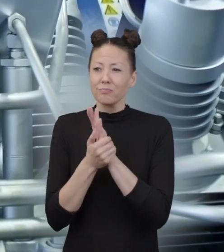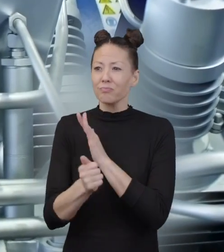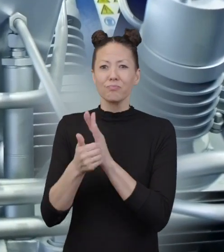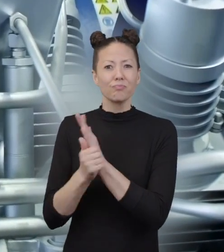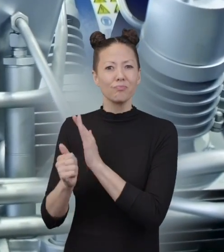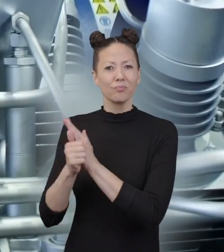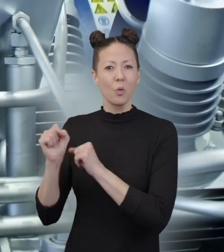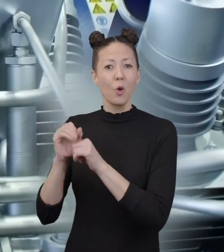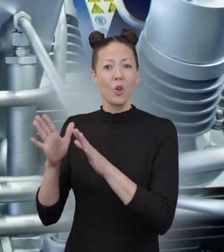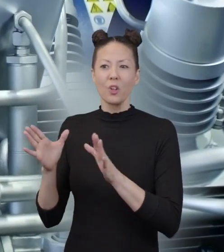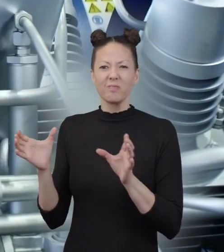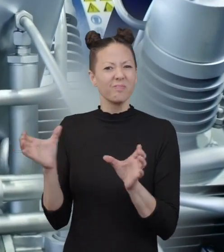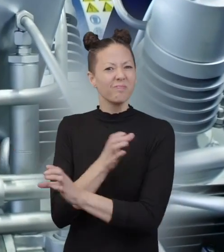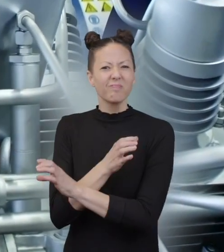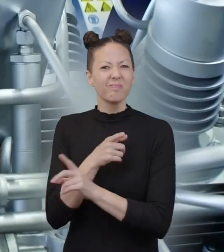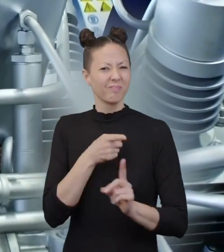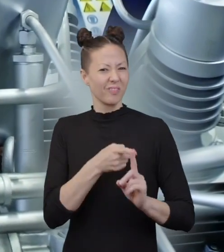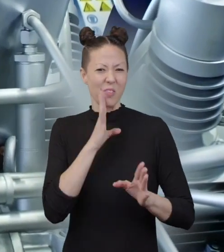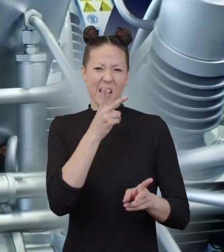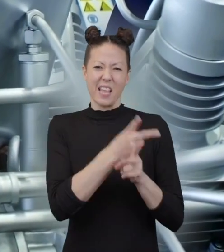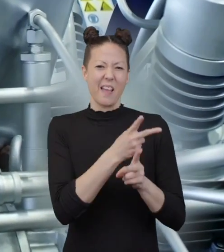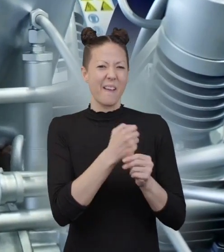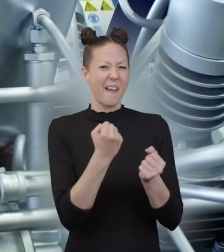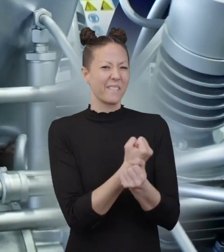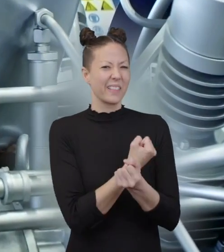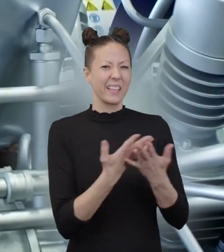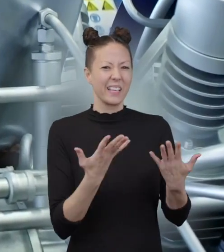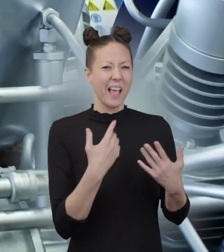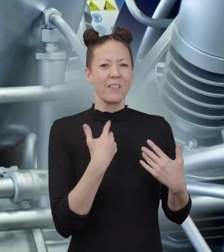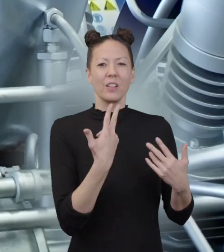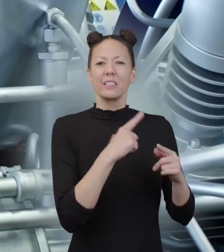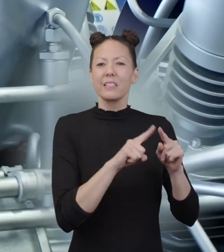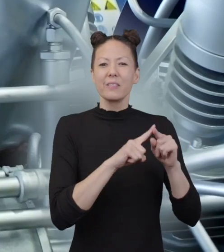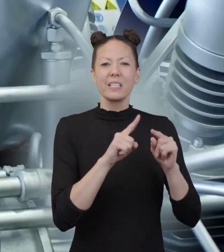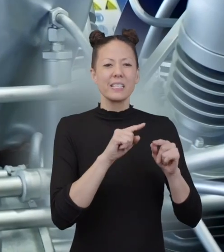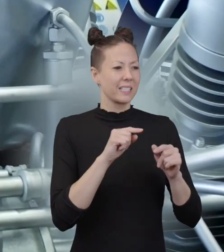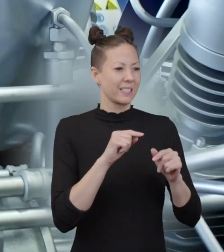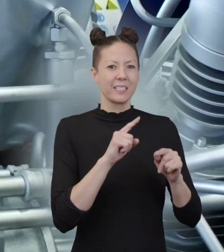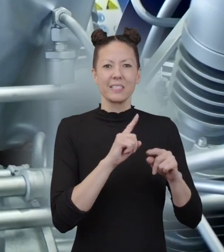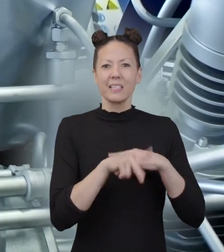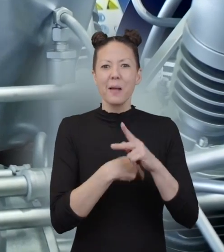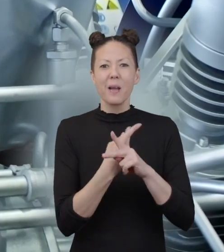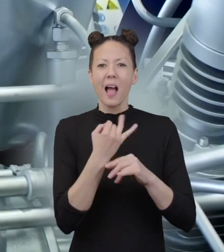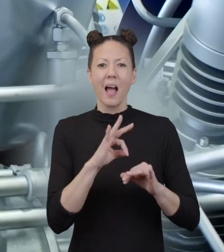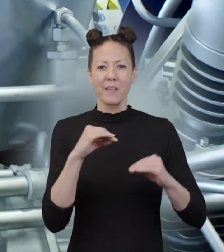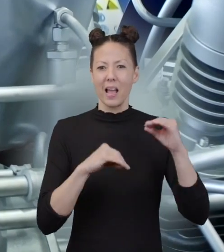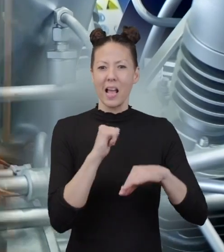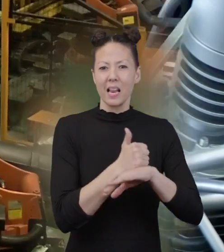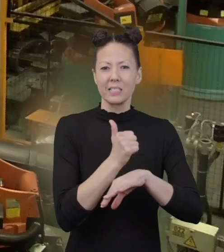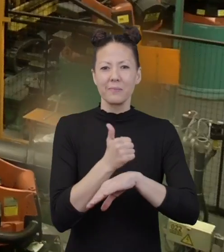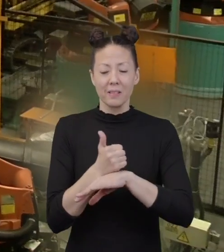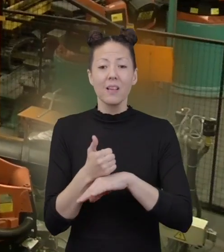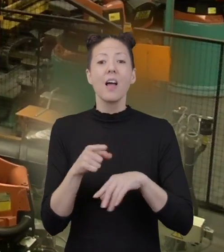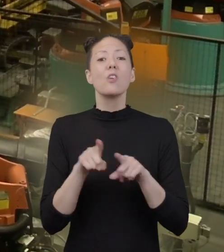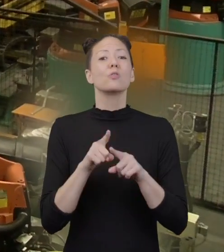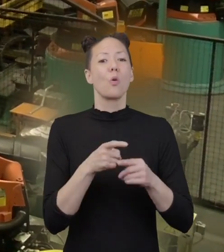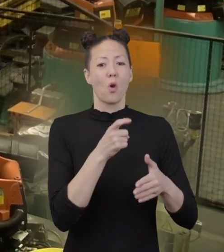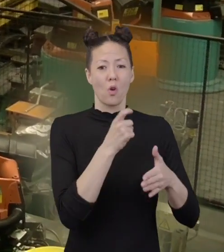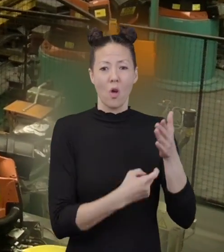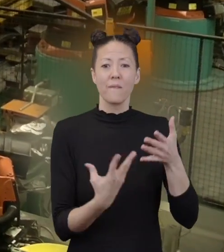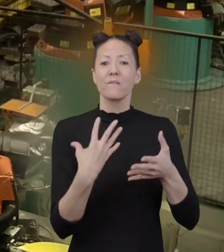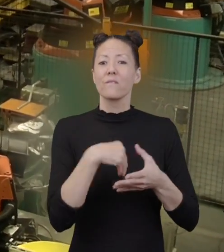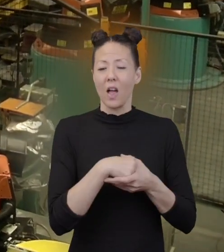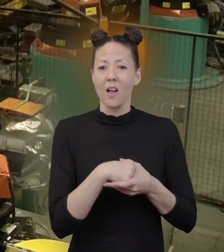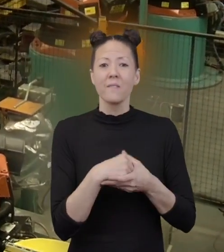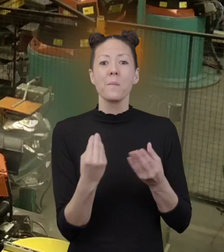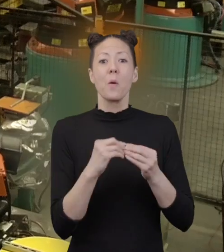who used to work on the assembly line. These types of assembly lines have also made the cost of making stuff cheaper, so